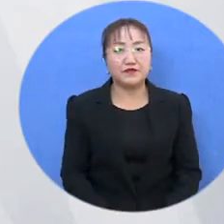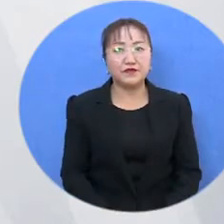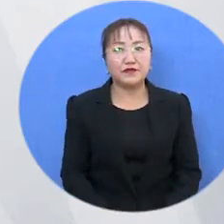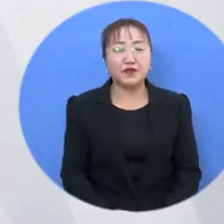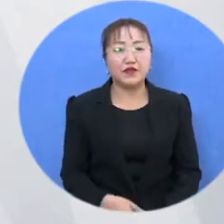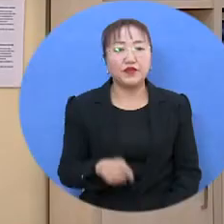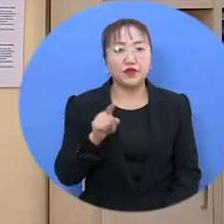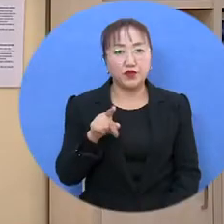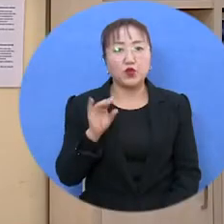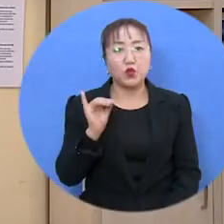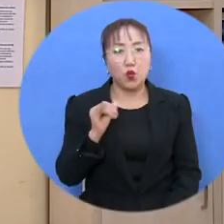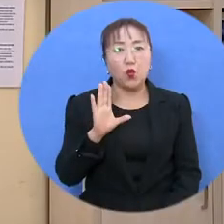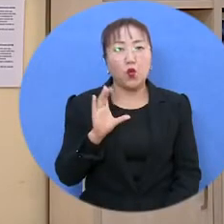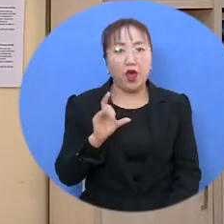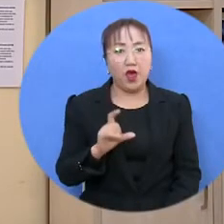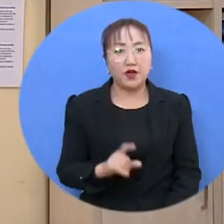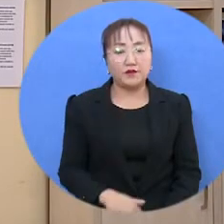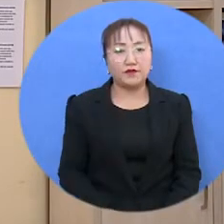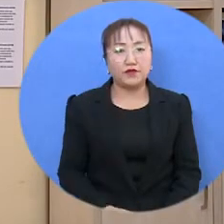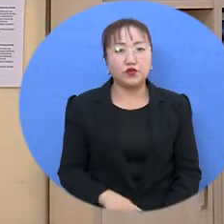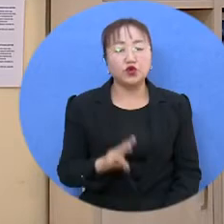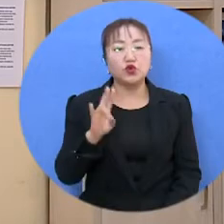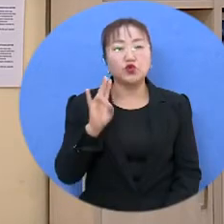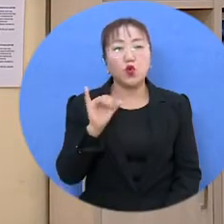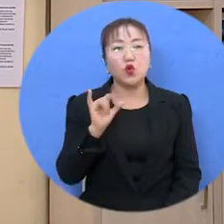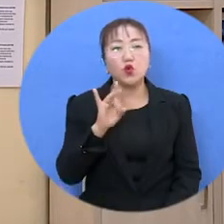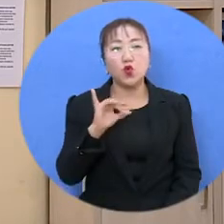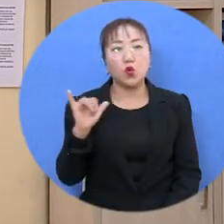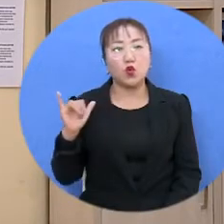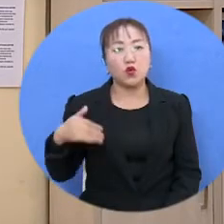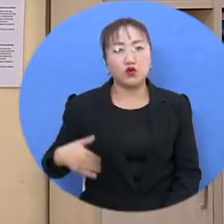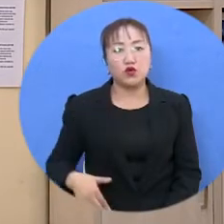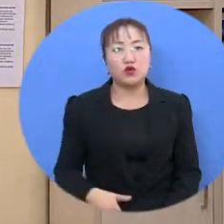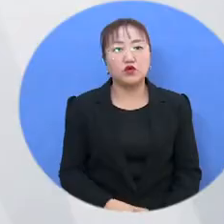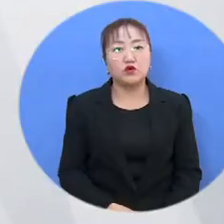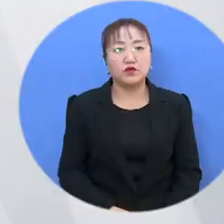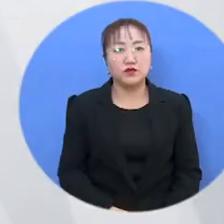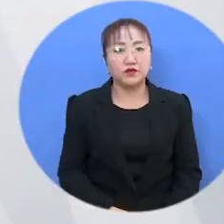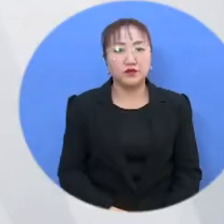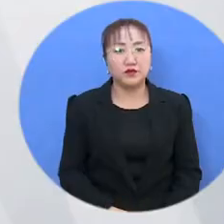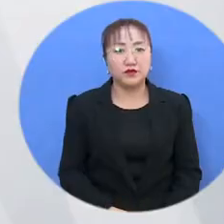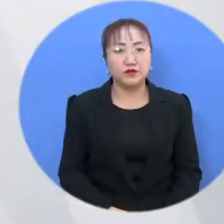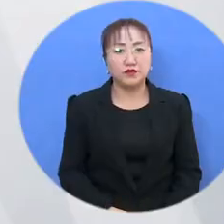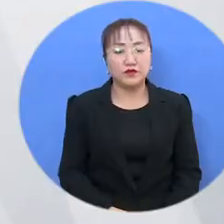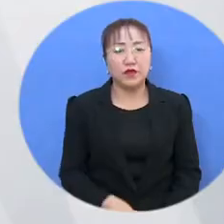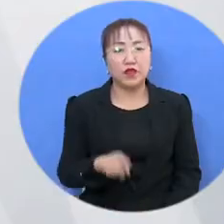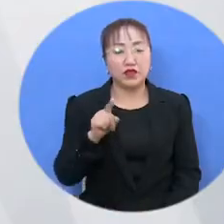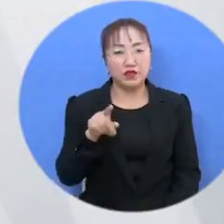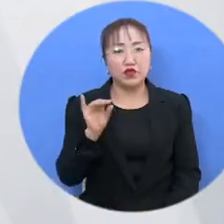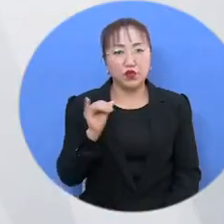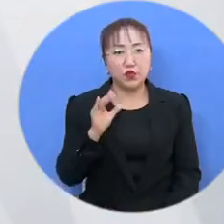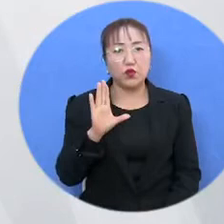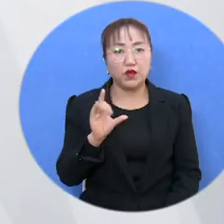it? It's stomach. It's stomach. Okay, next one. What is